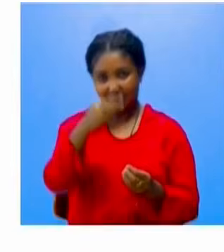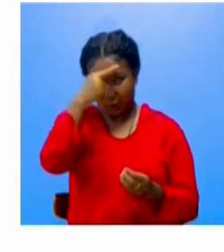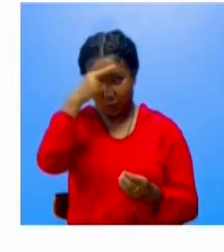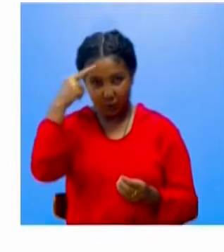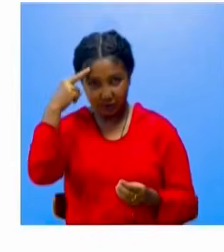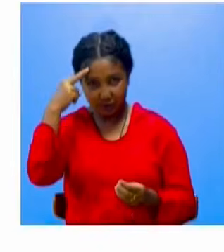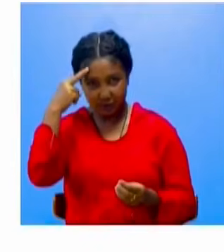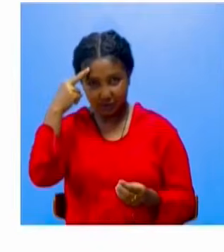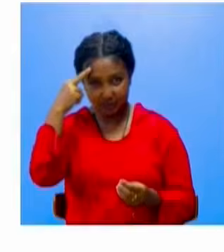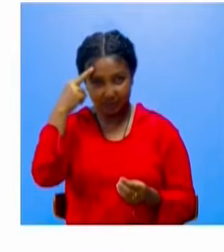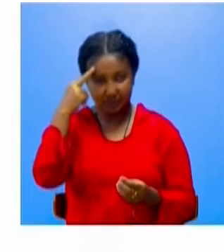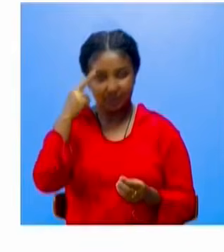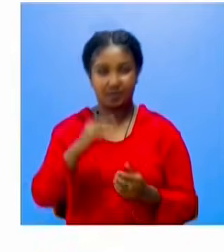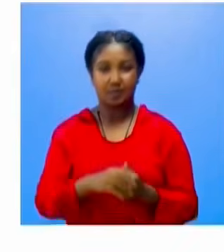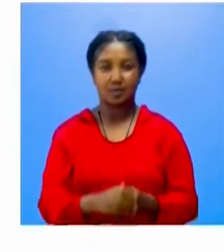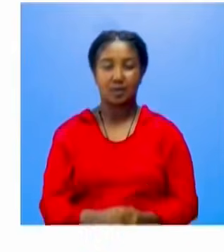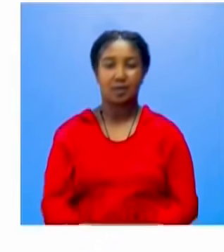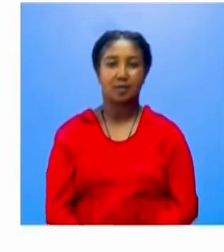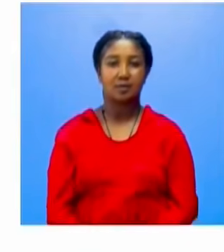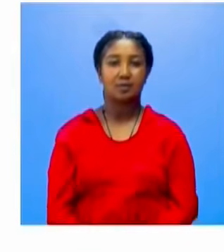cause, okay,